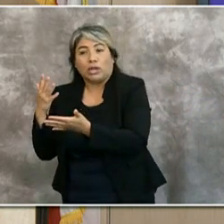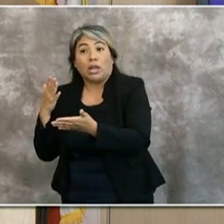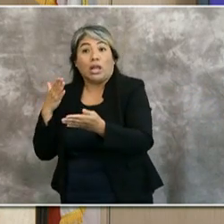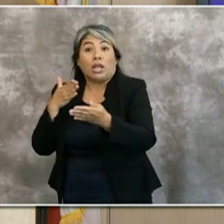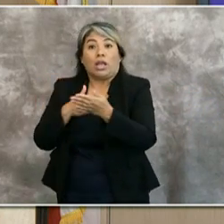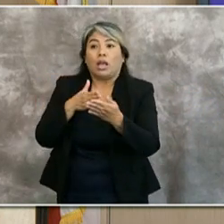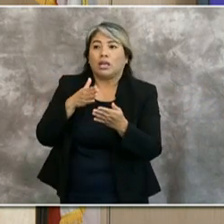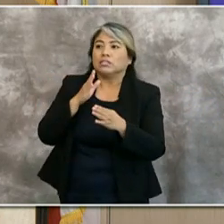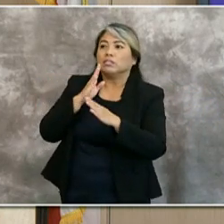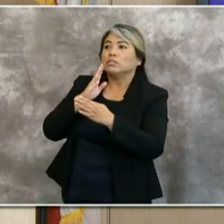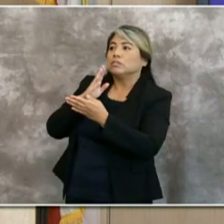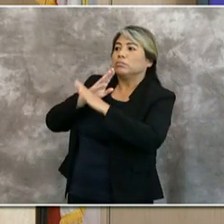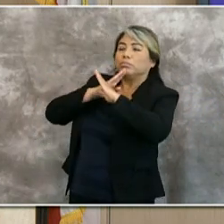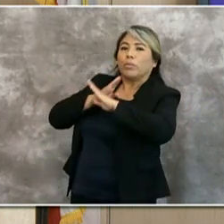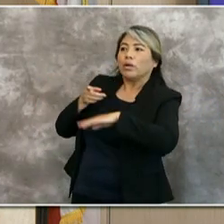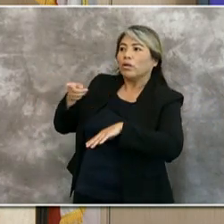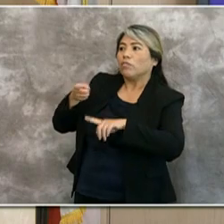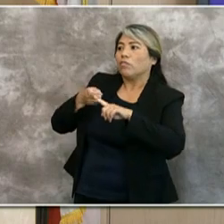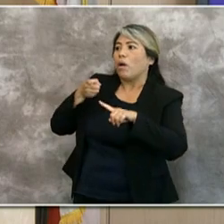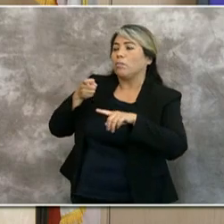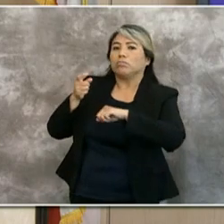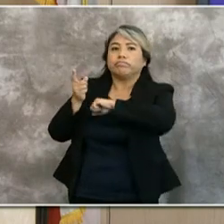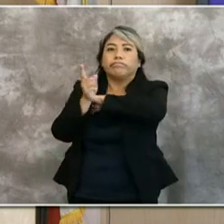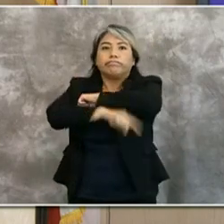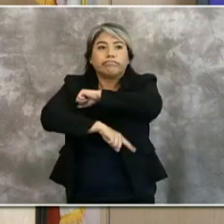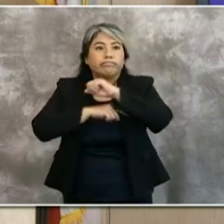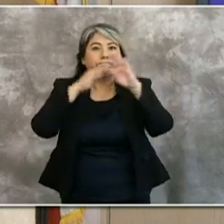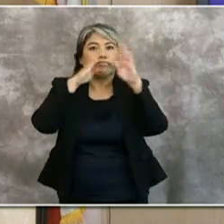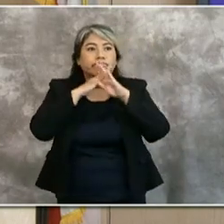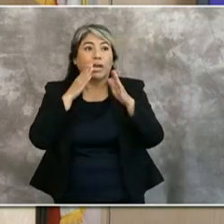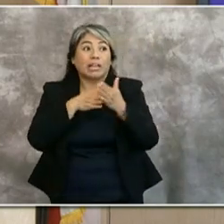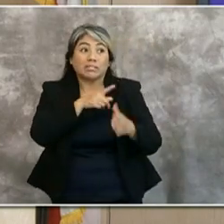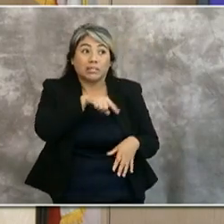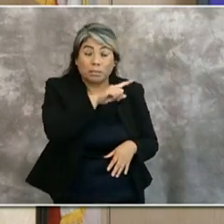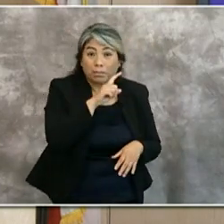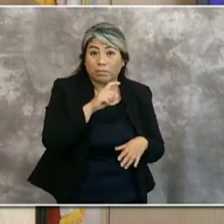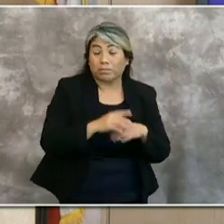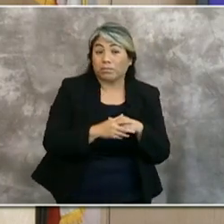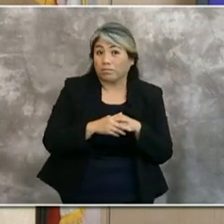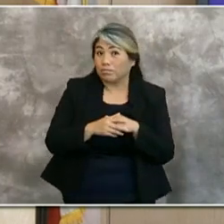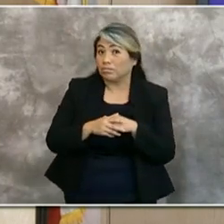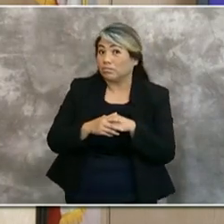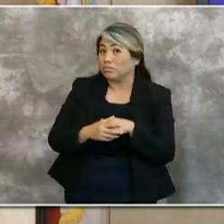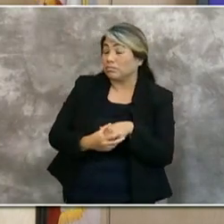prohibit you in any way from taking action against them? Okay, Dr. Wooten.